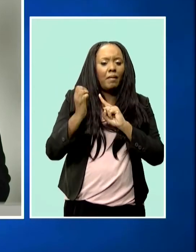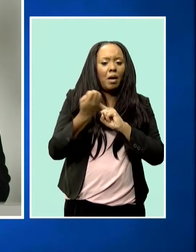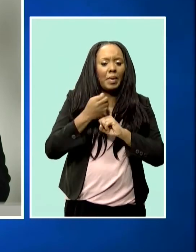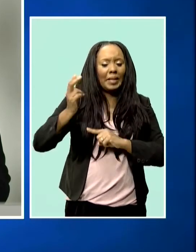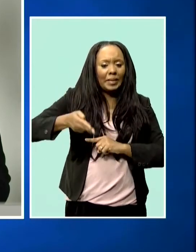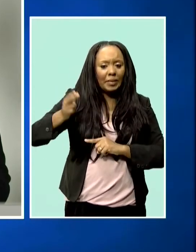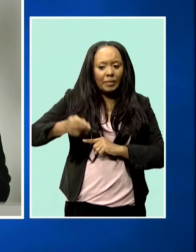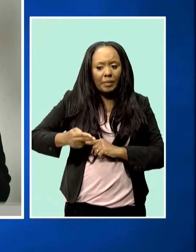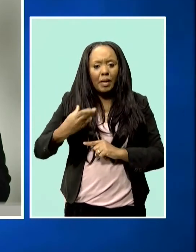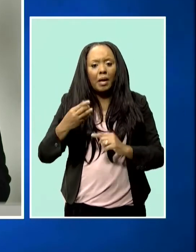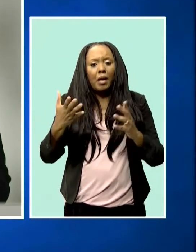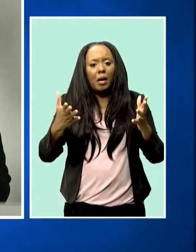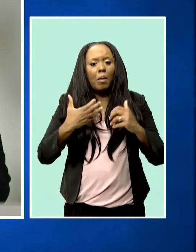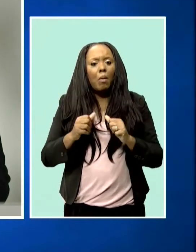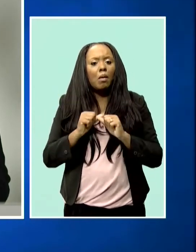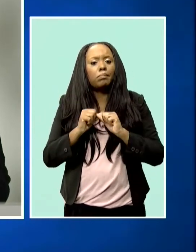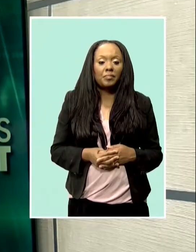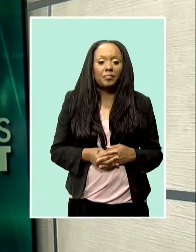sustainable economy.